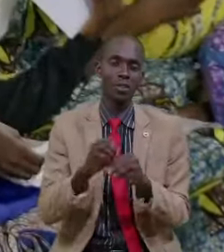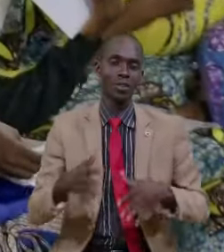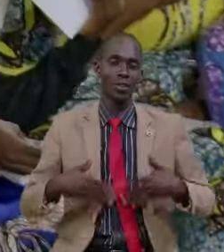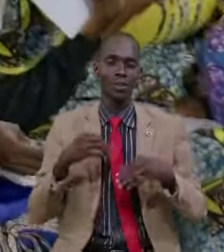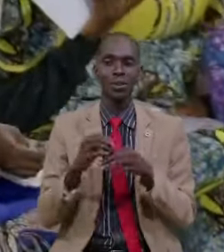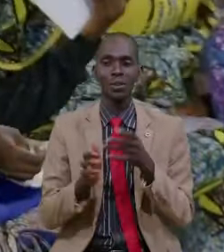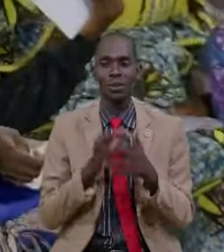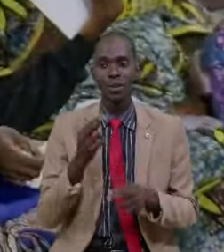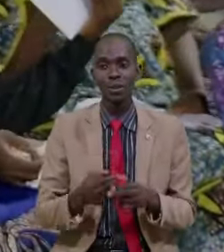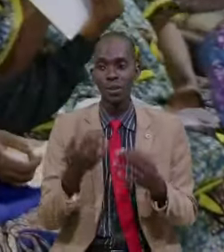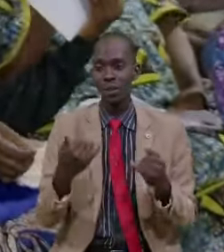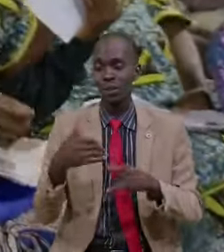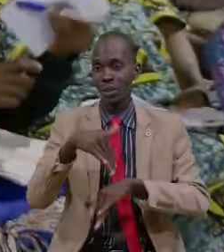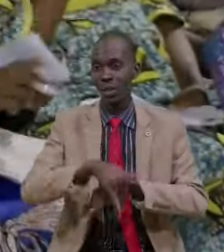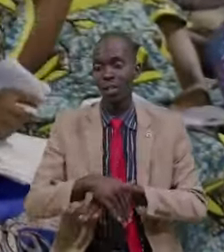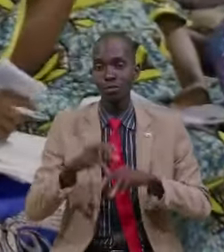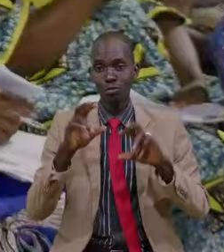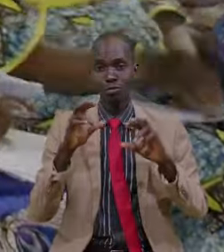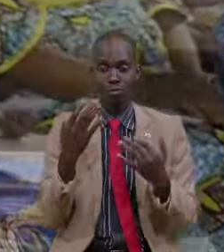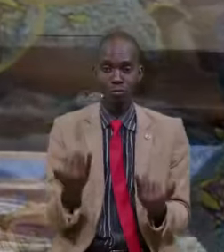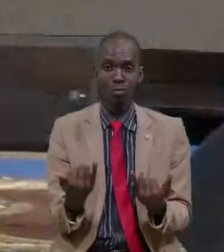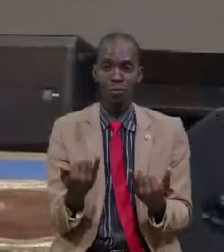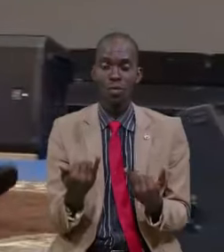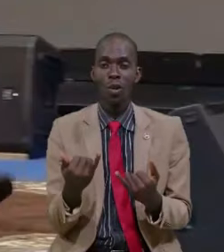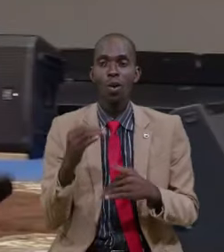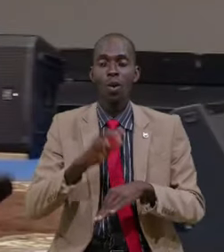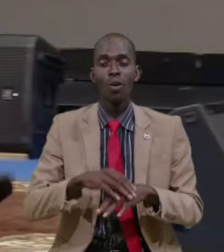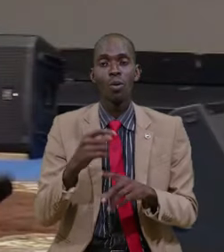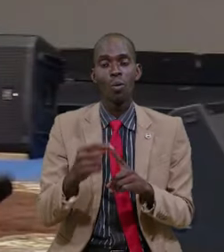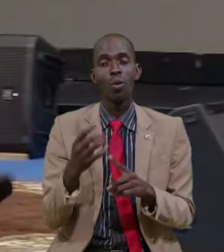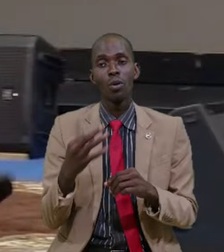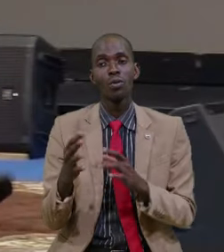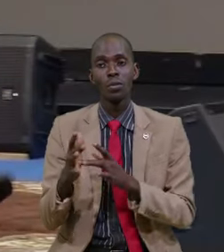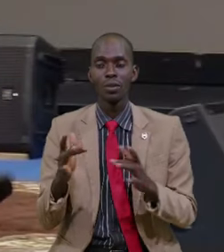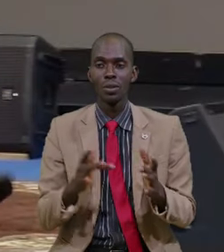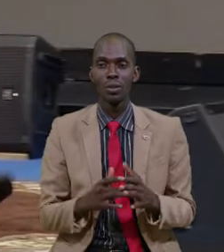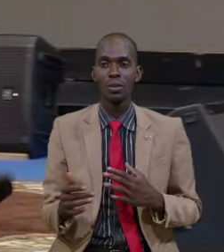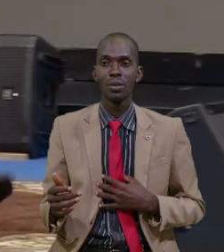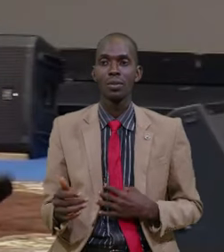I'm talking to you on those words of Jesus.